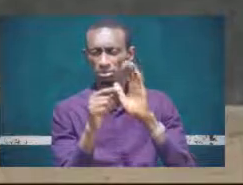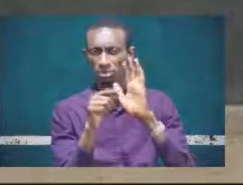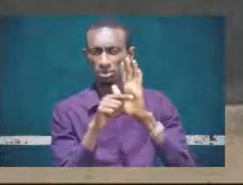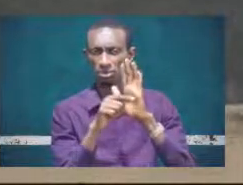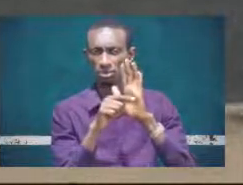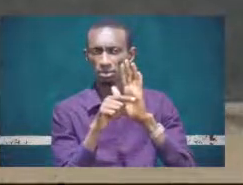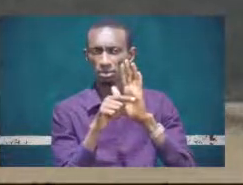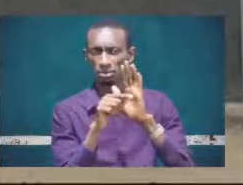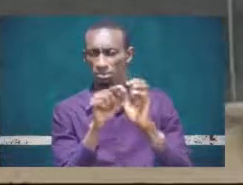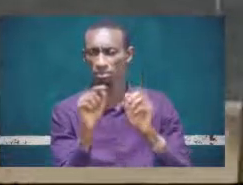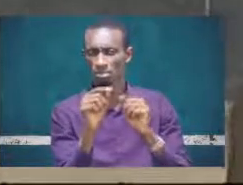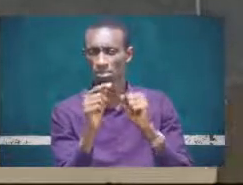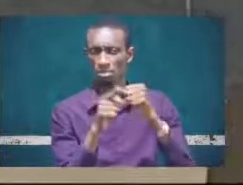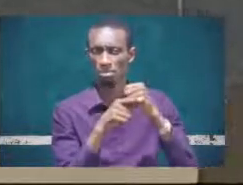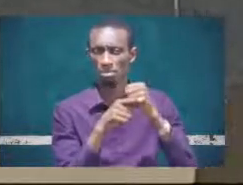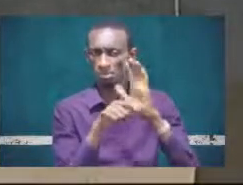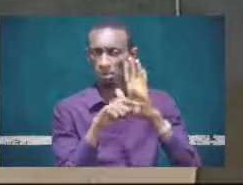This is